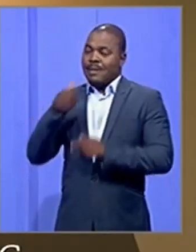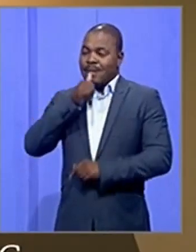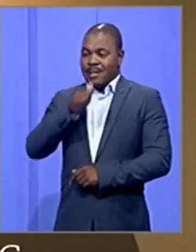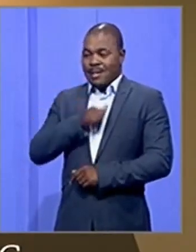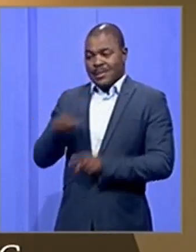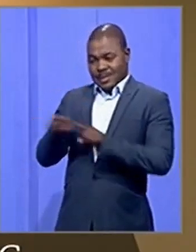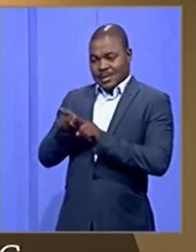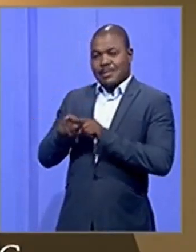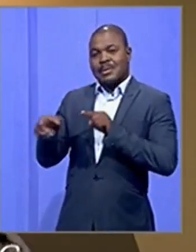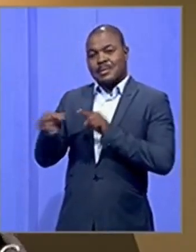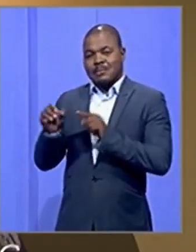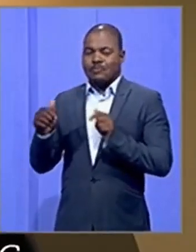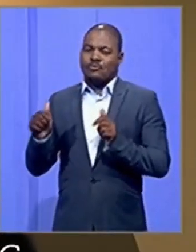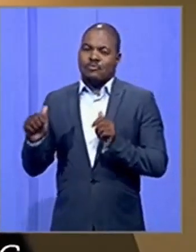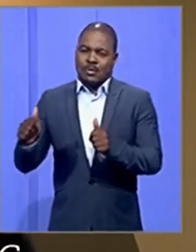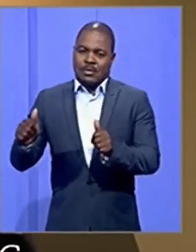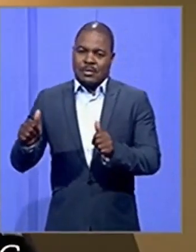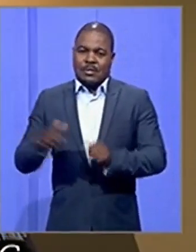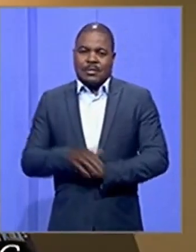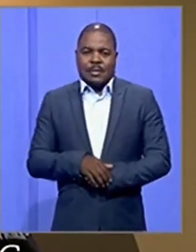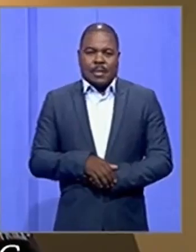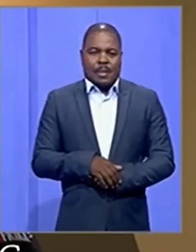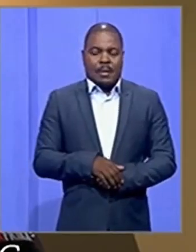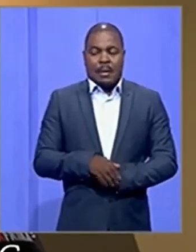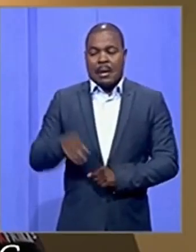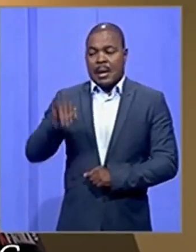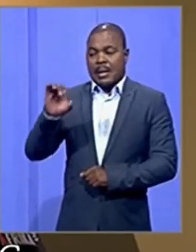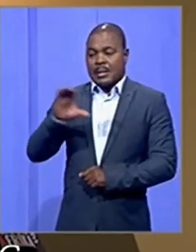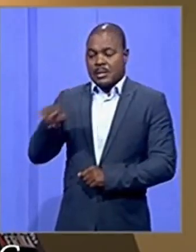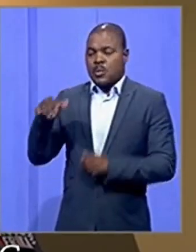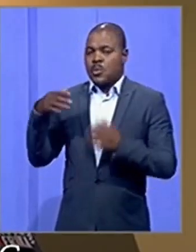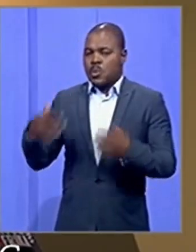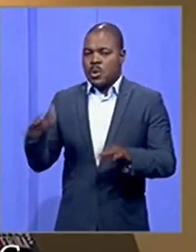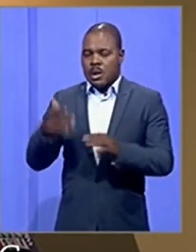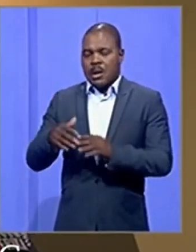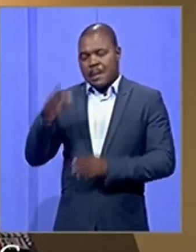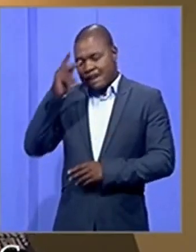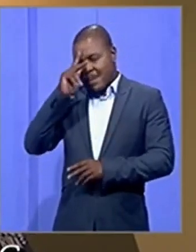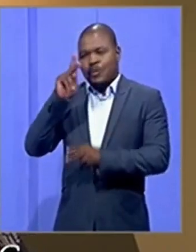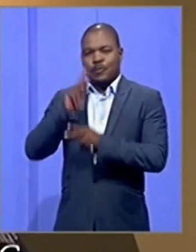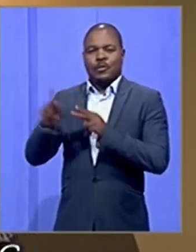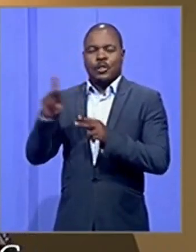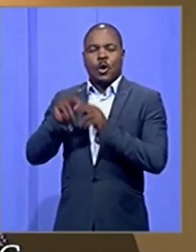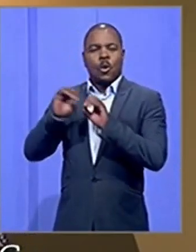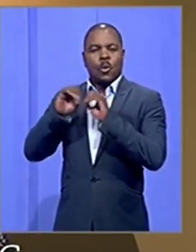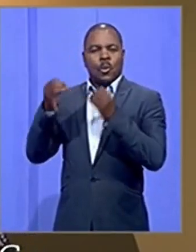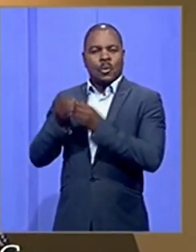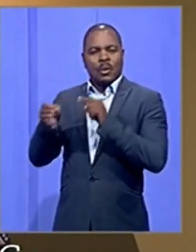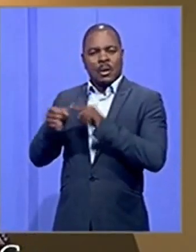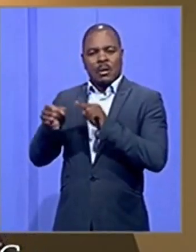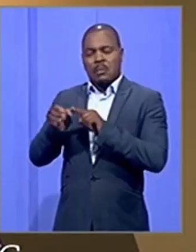also ready. And the IEC is a highly professional organization that has been able to